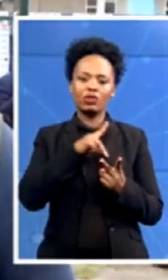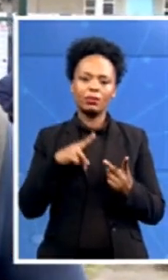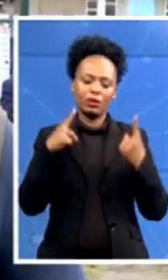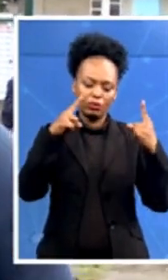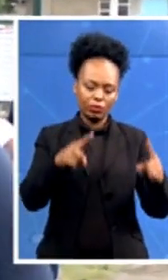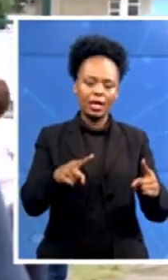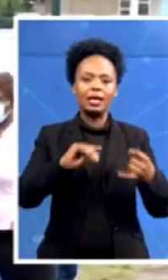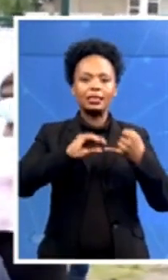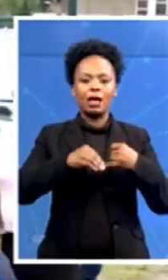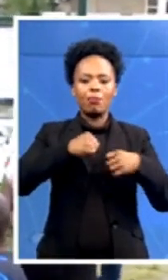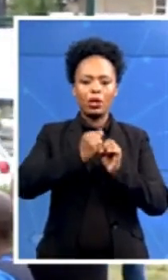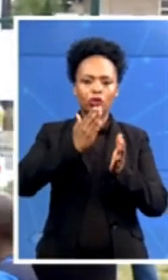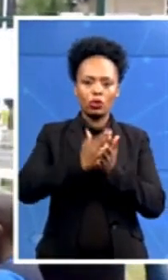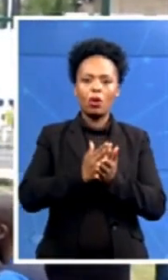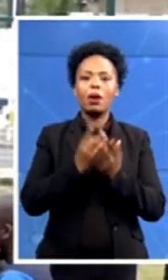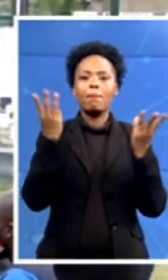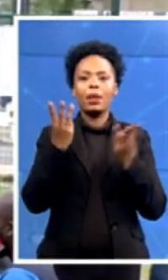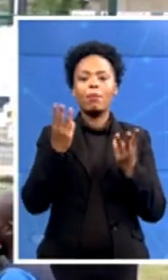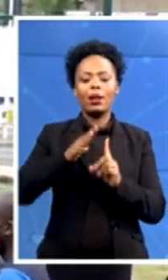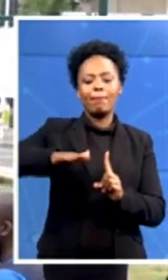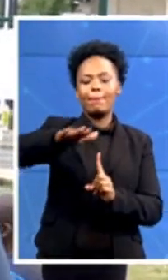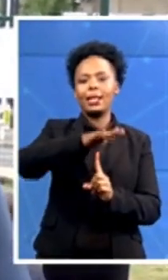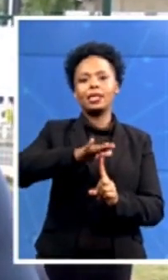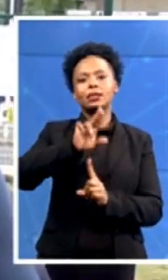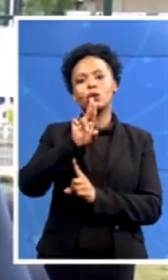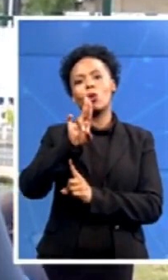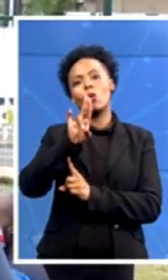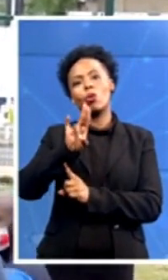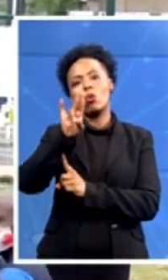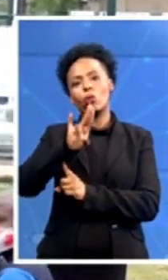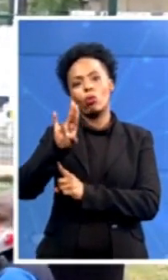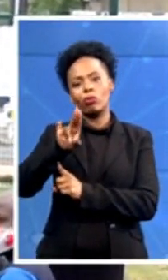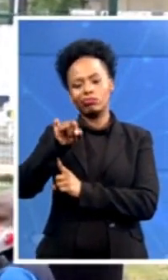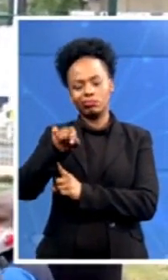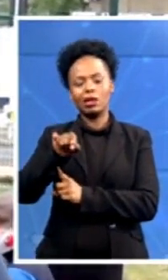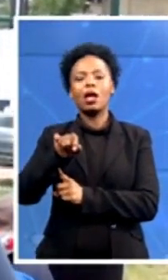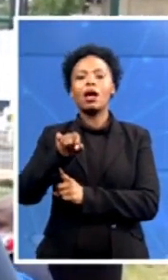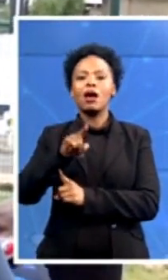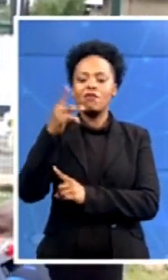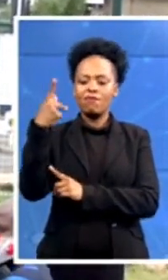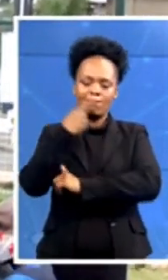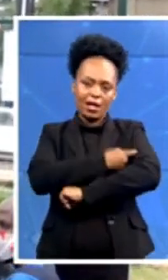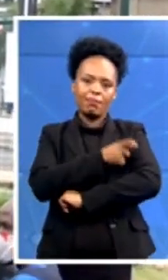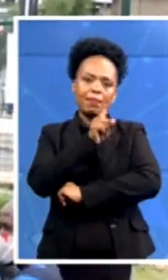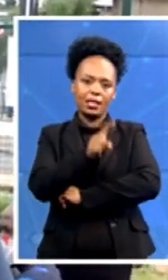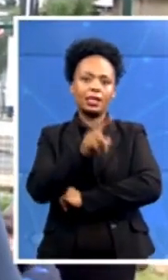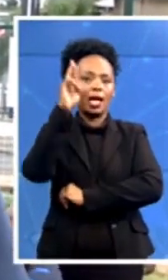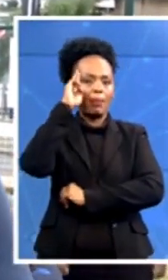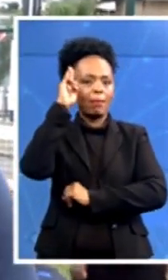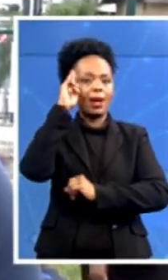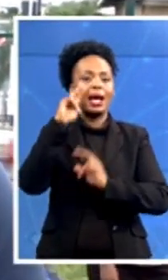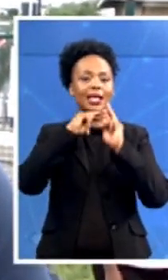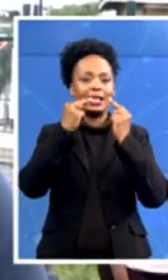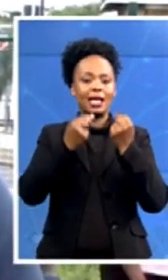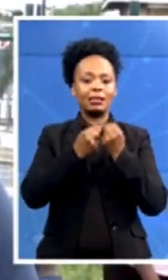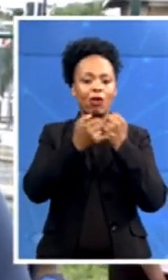the Department of Health as we speak now. Because you remember that the National President, Cyril Ramaphosa, have just announced that the